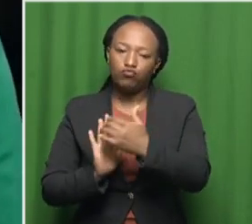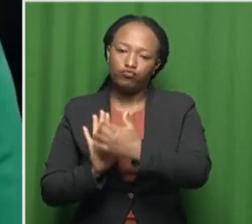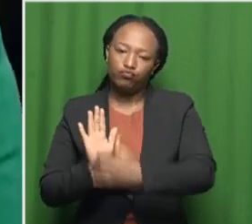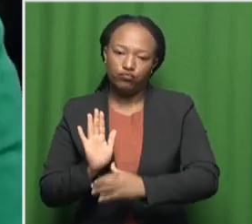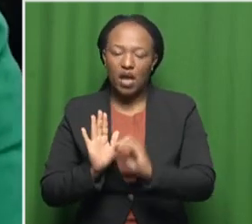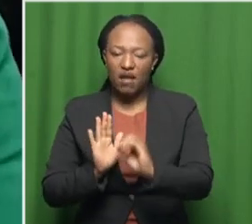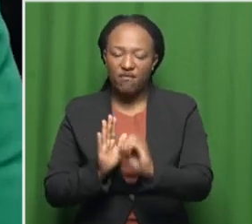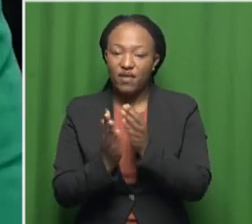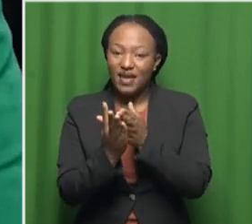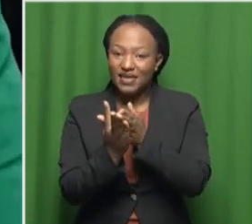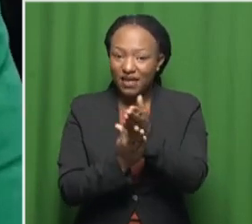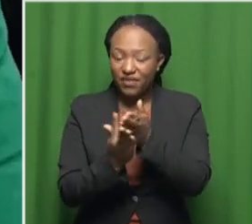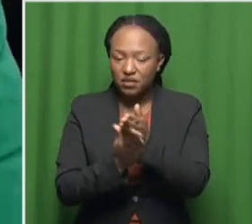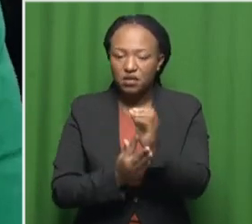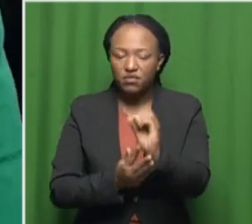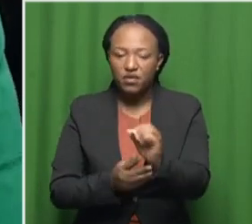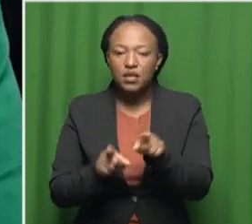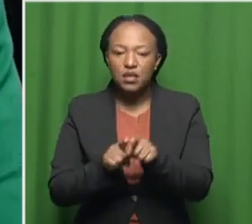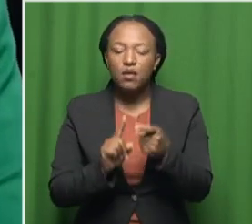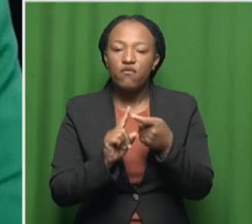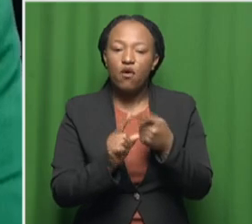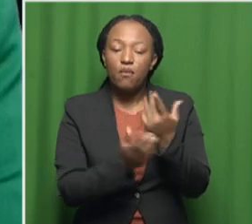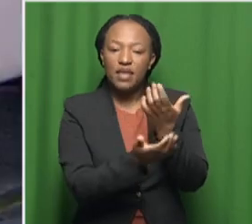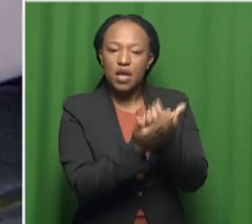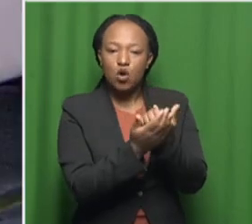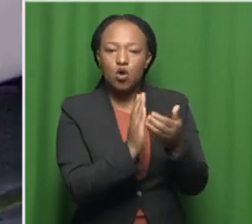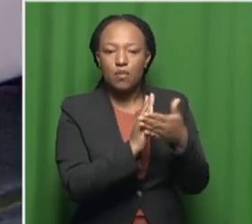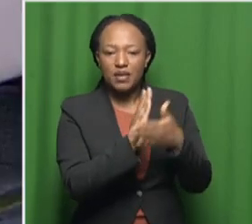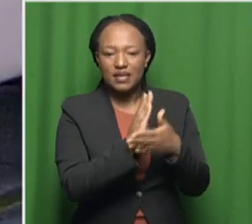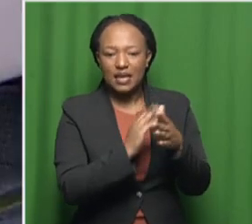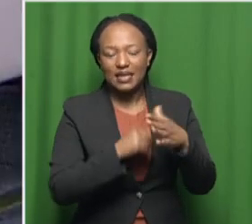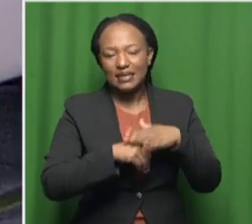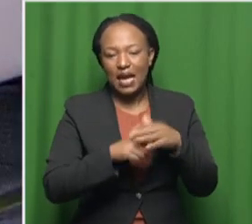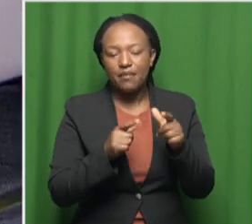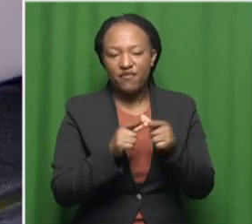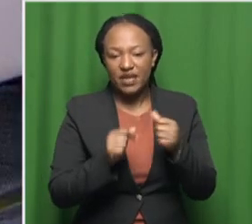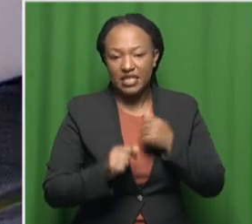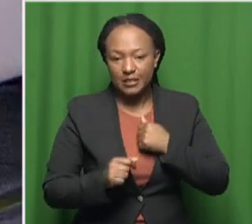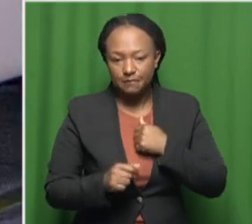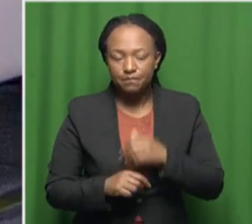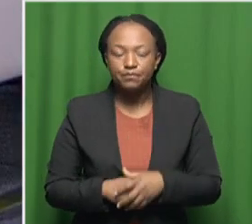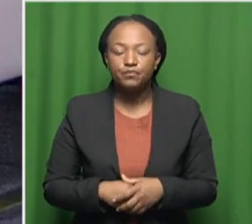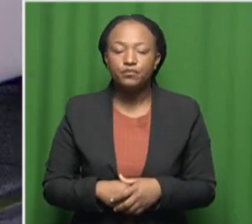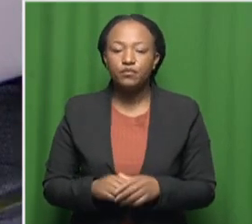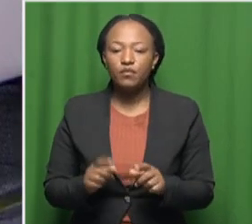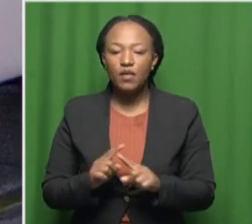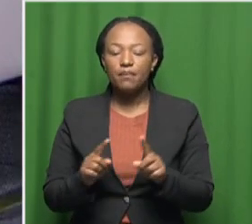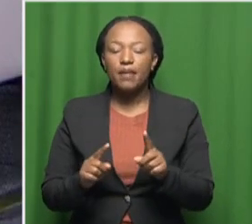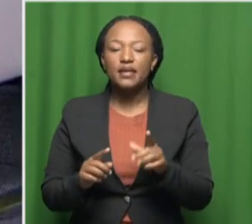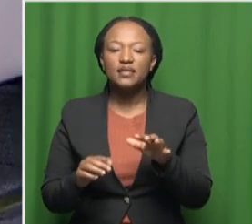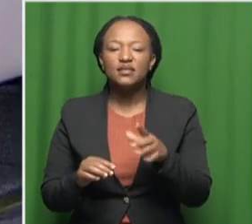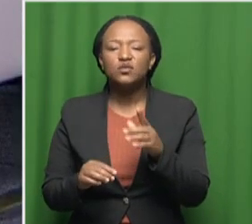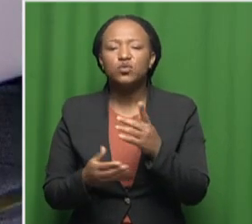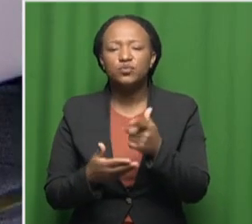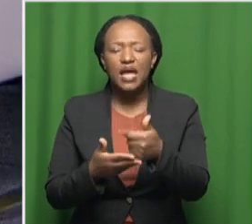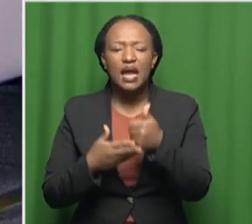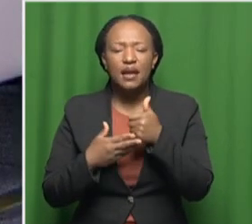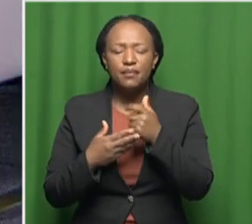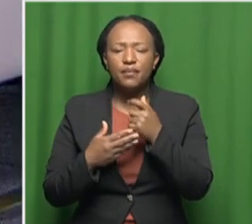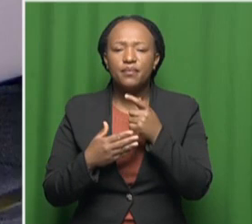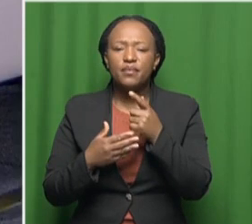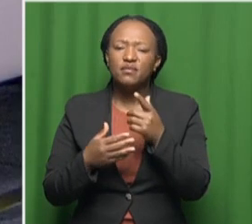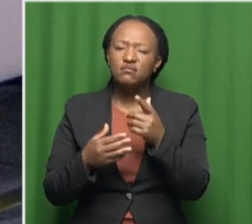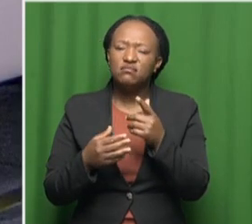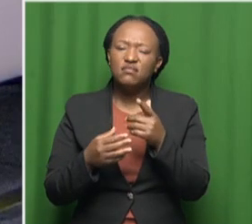that are set in place, whilst we're also coming from the economic side. Our time is up, but ultimately it comes to the ease of doing business,